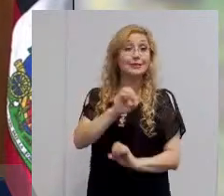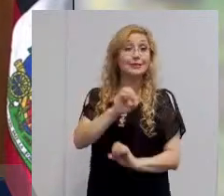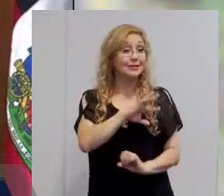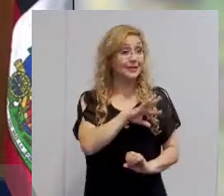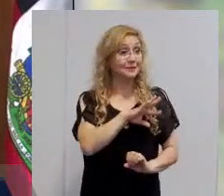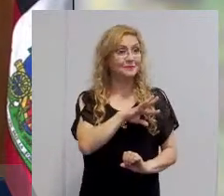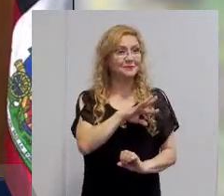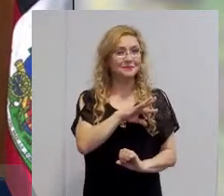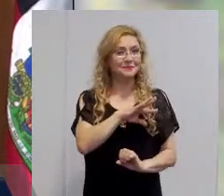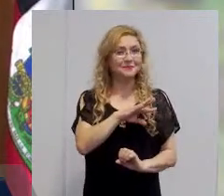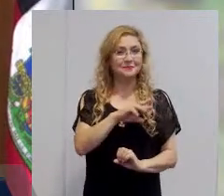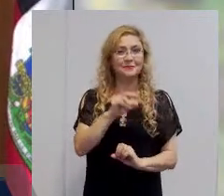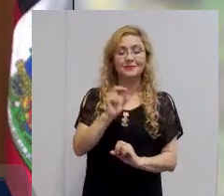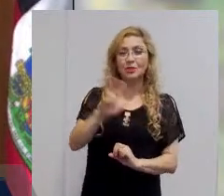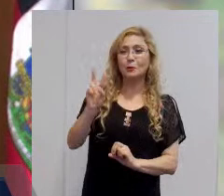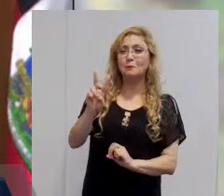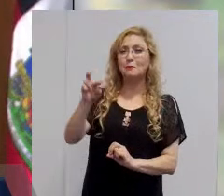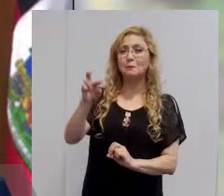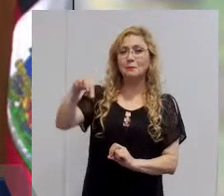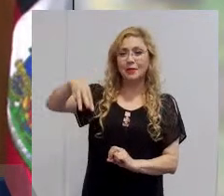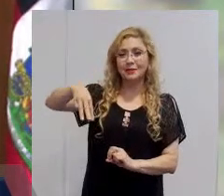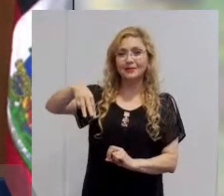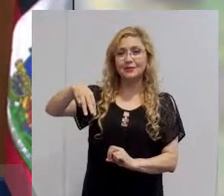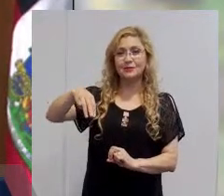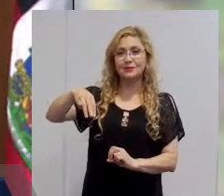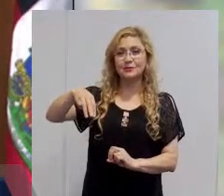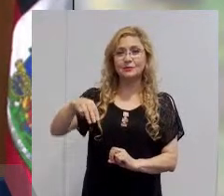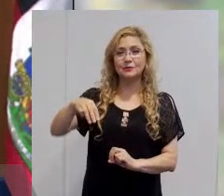distinguished Minister of Agriculture of Chile,